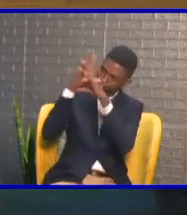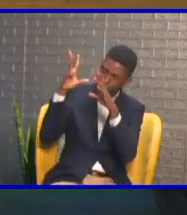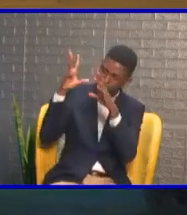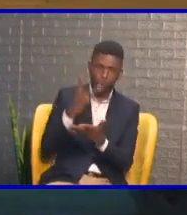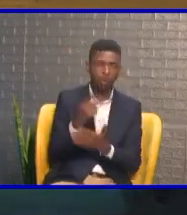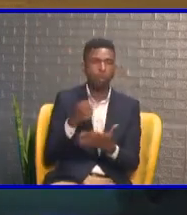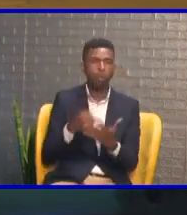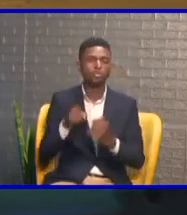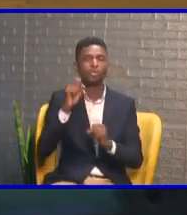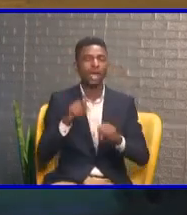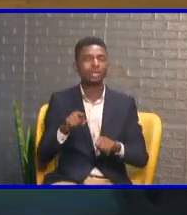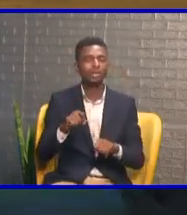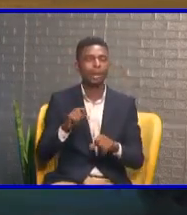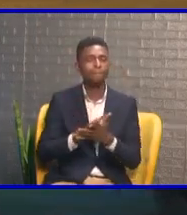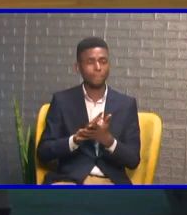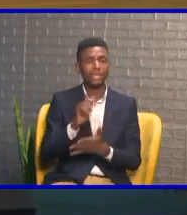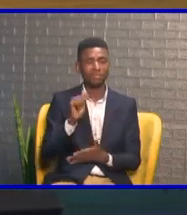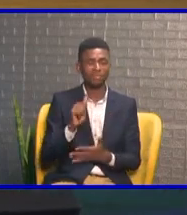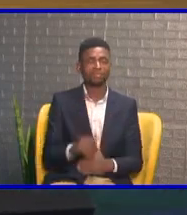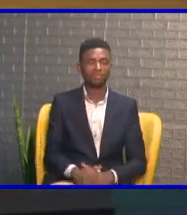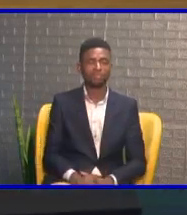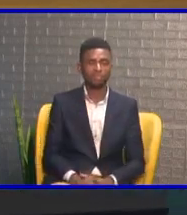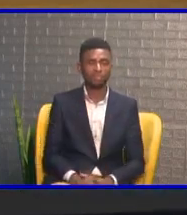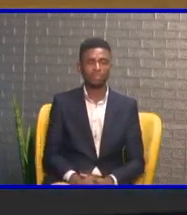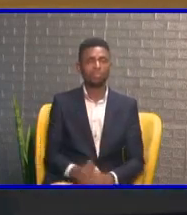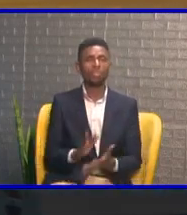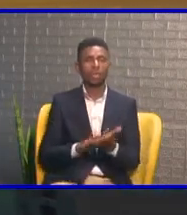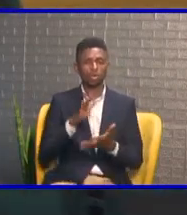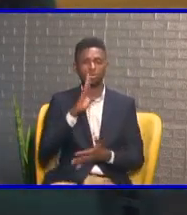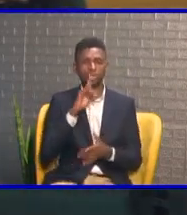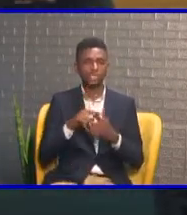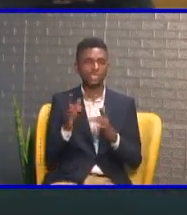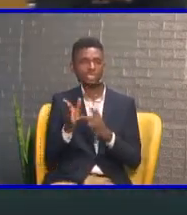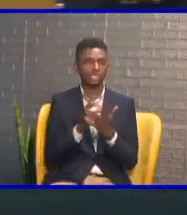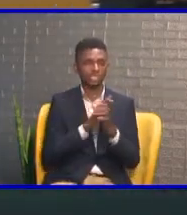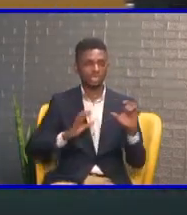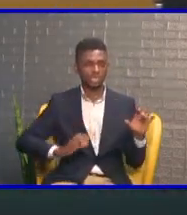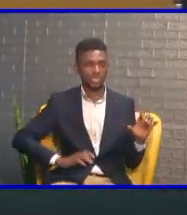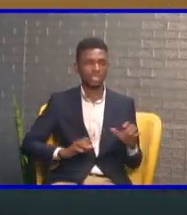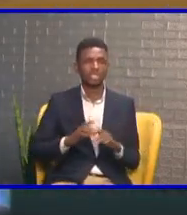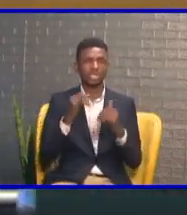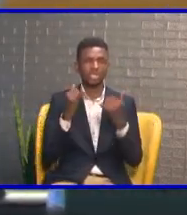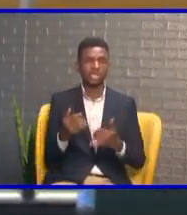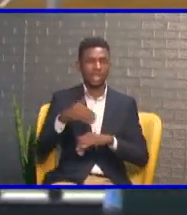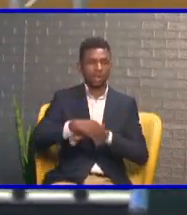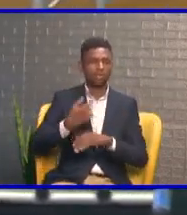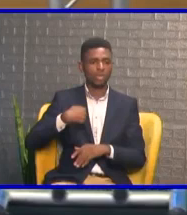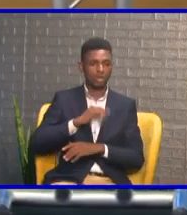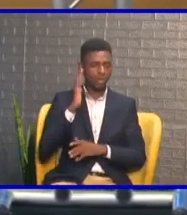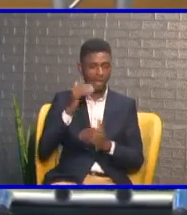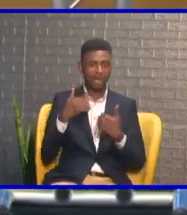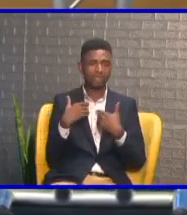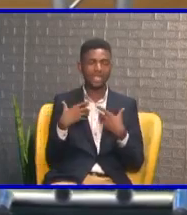for. Are you with me here? Glory be to Jesus. So tonight we're going to have a healing meeting